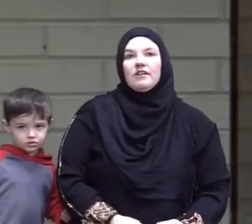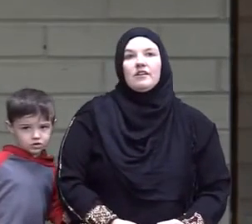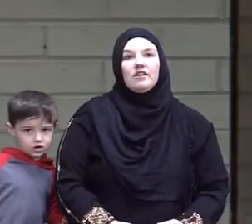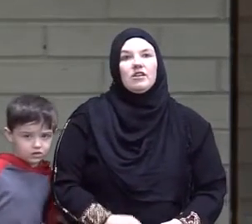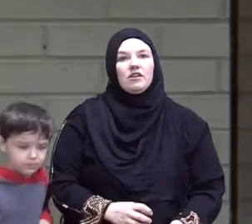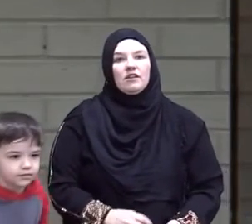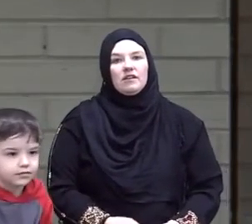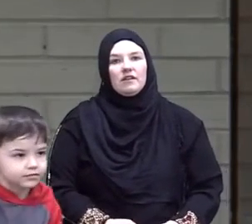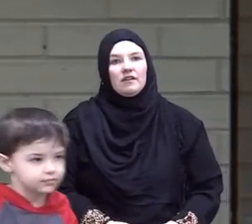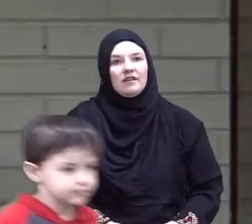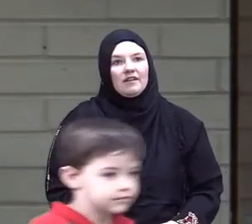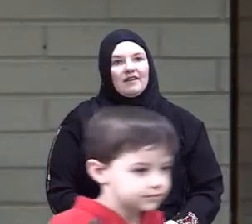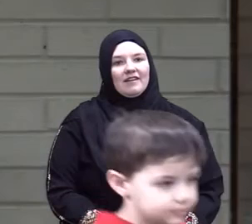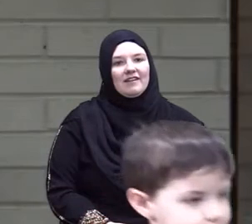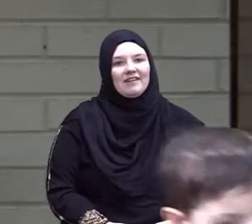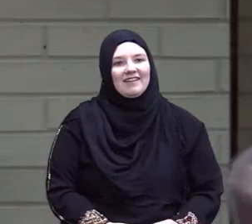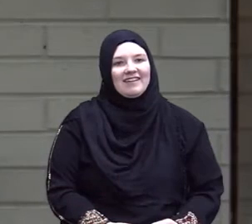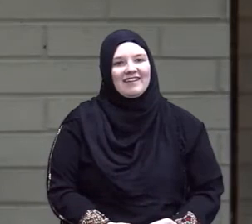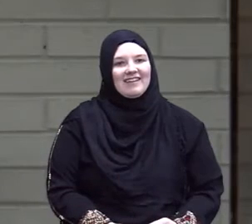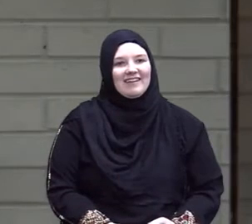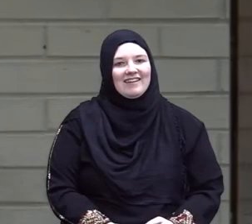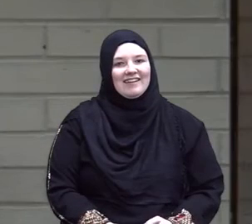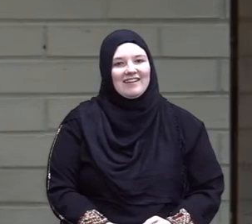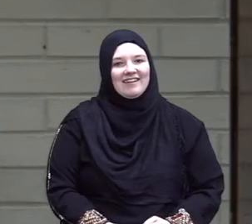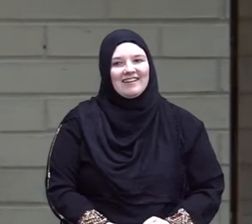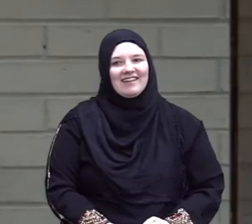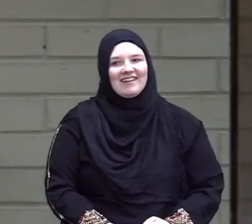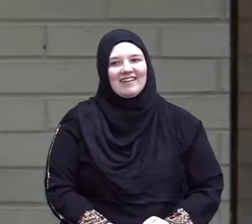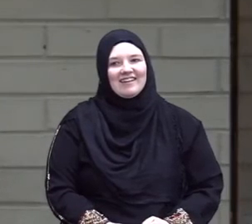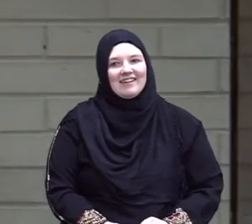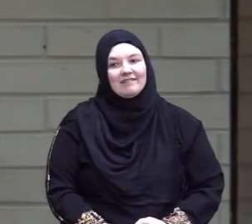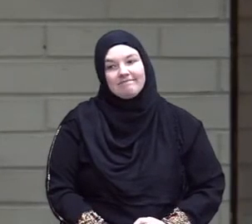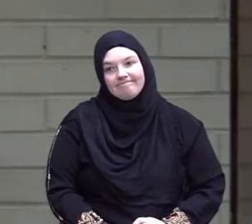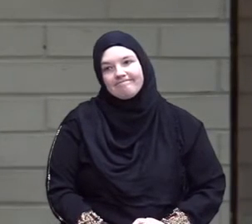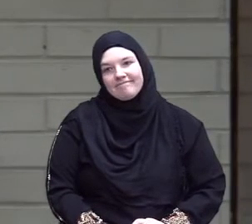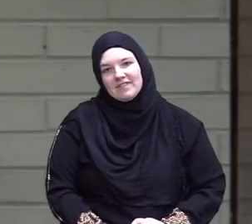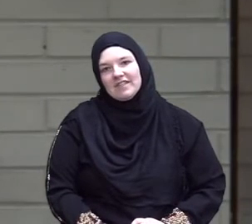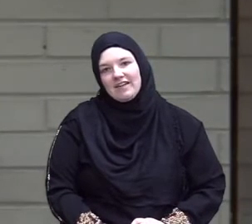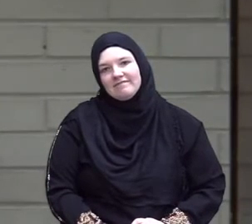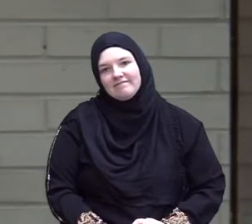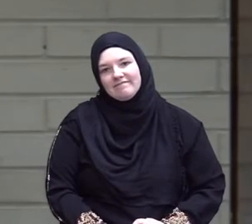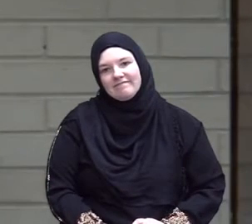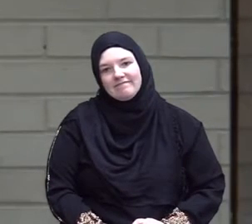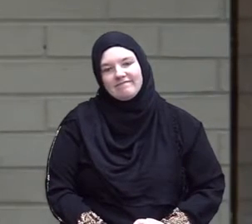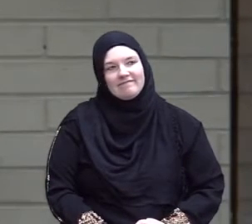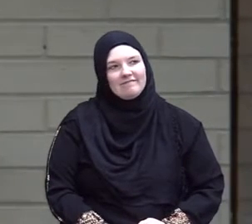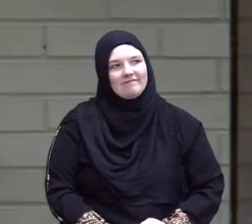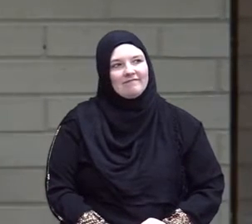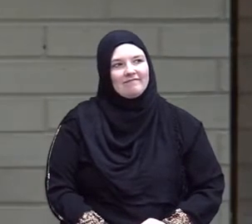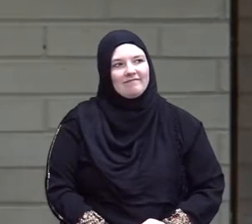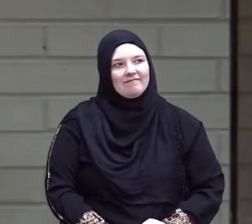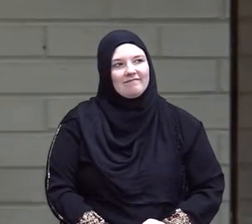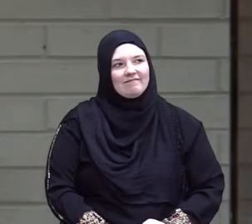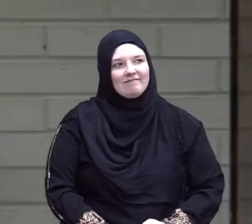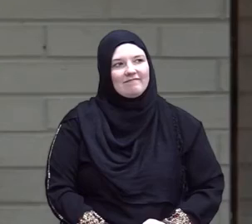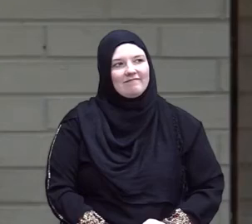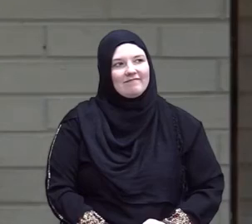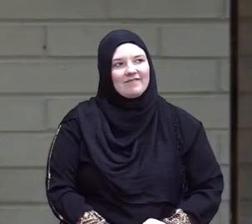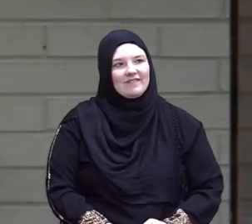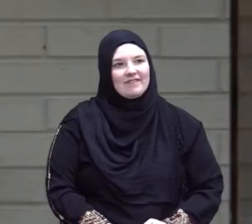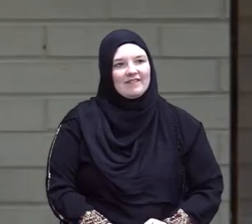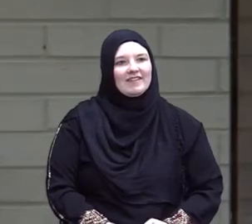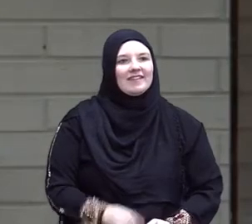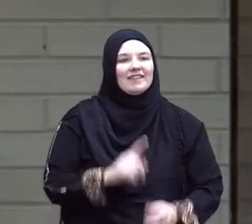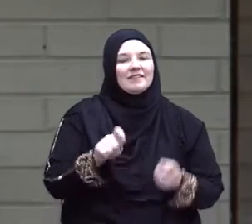they worship Allah. This is what the ayah says. Isjudu li Adam.